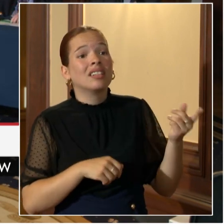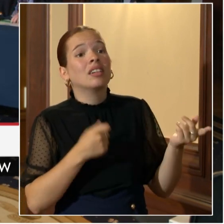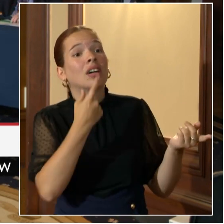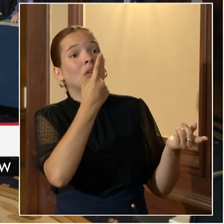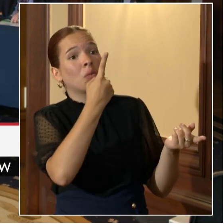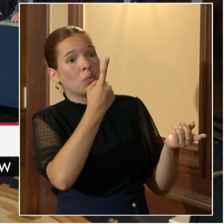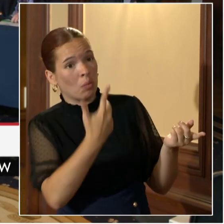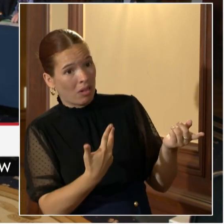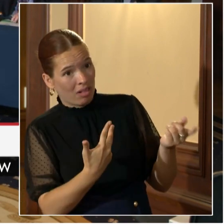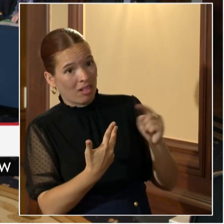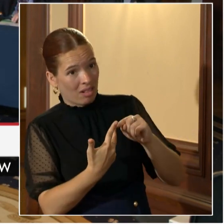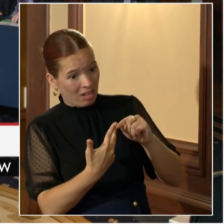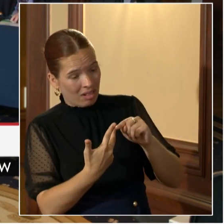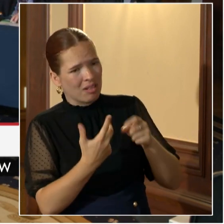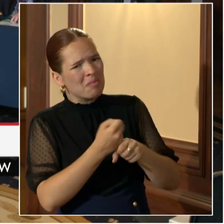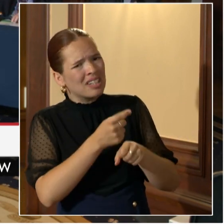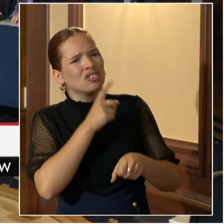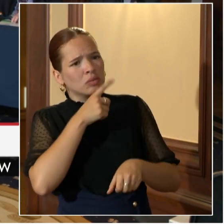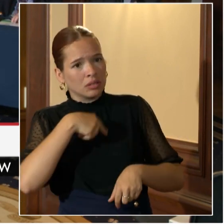state commission.